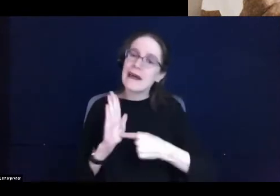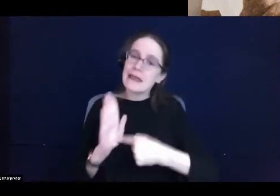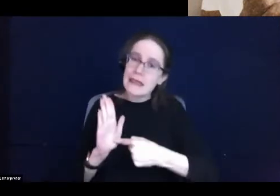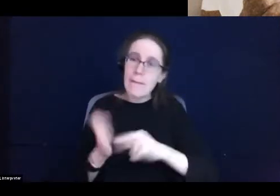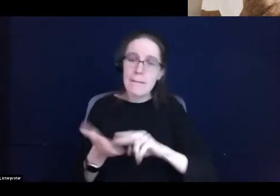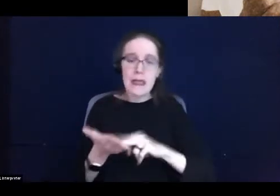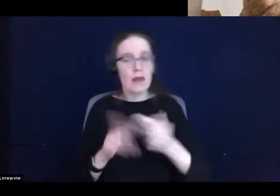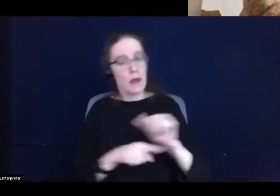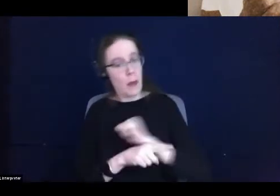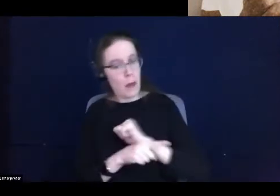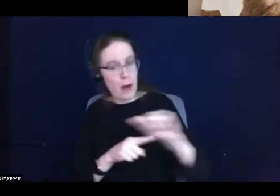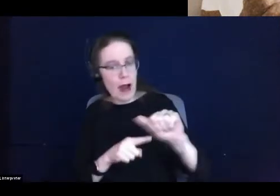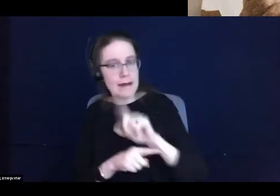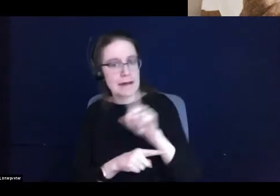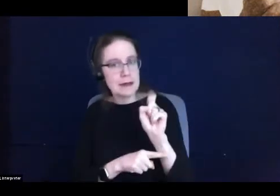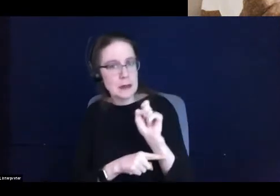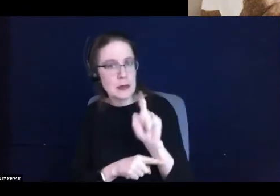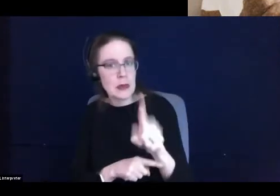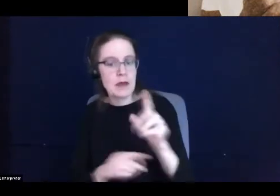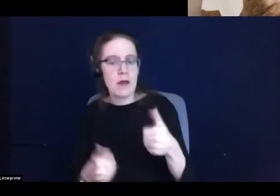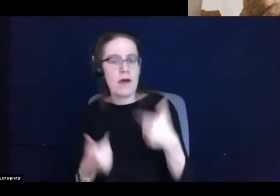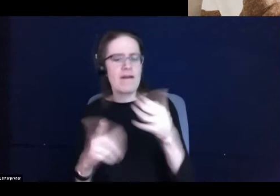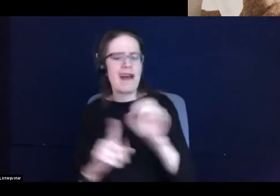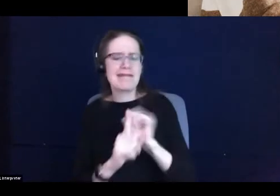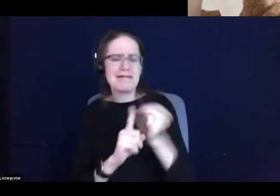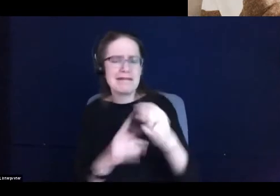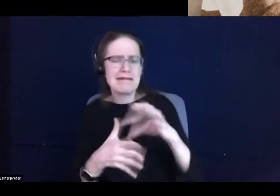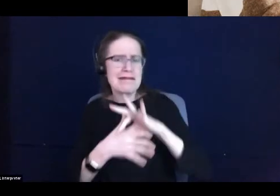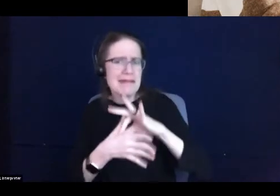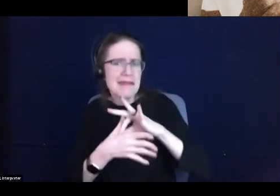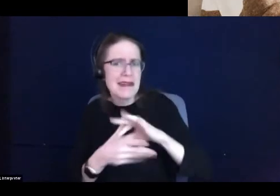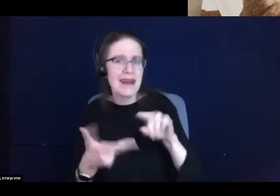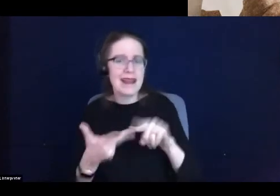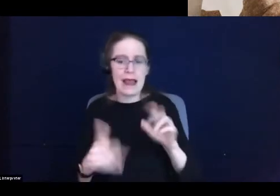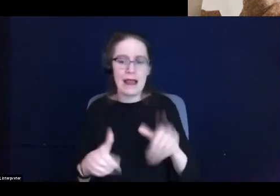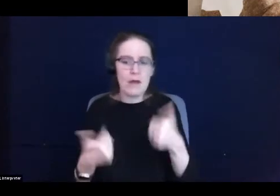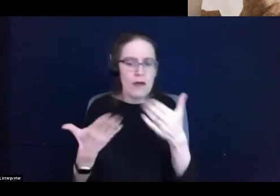questions, providing context, and assisting them in identifying their options.